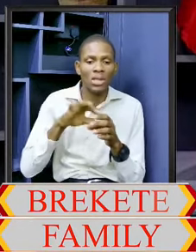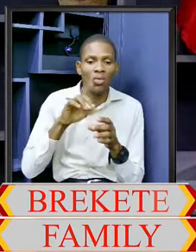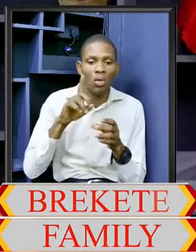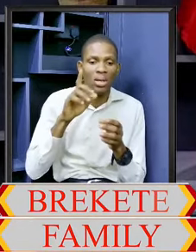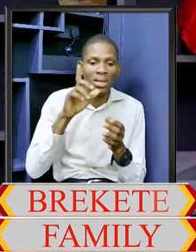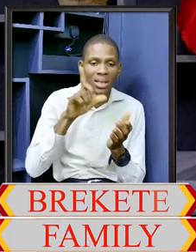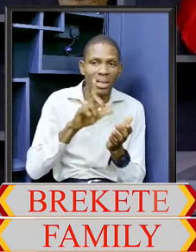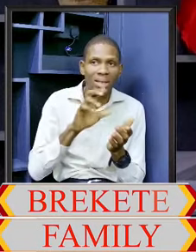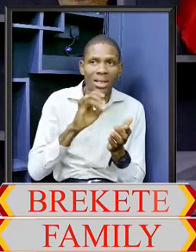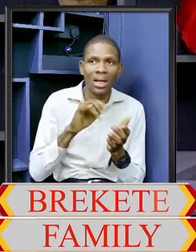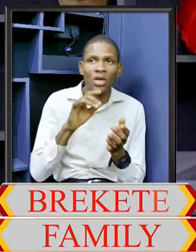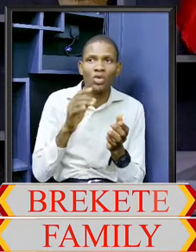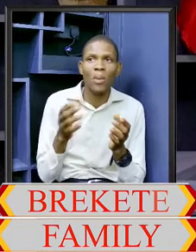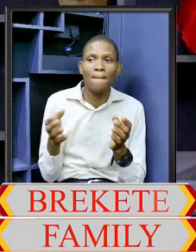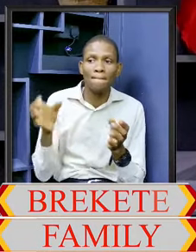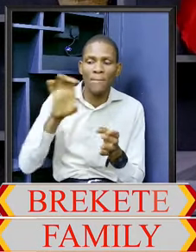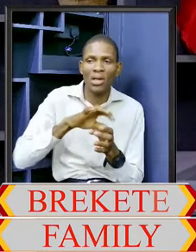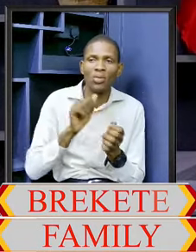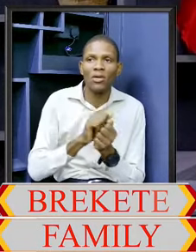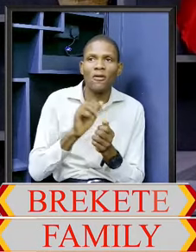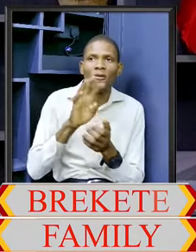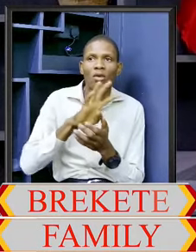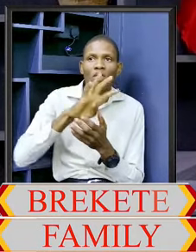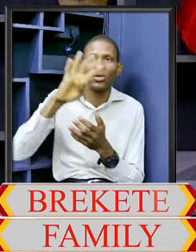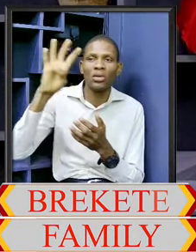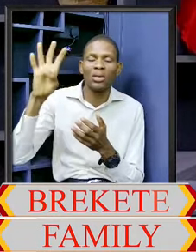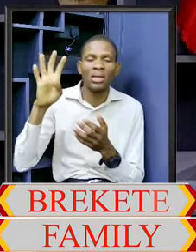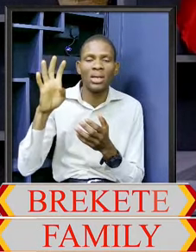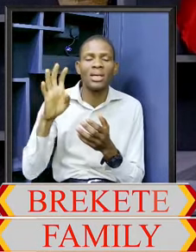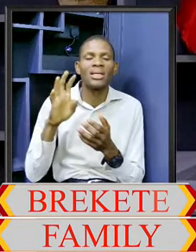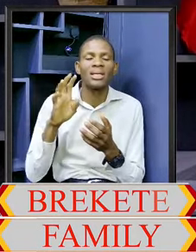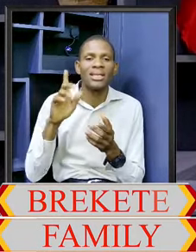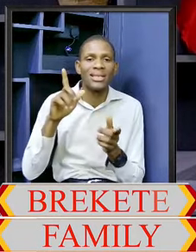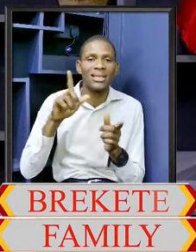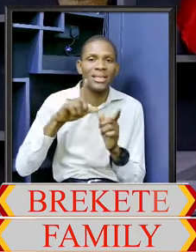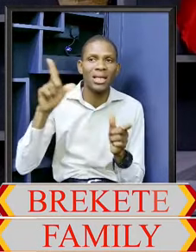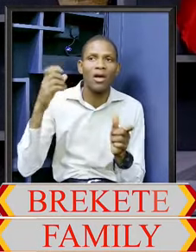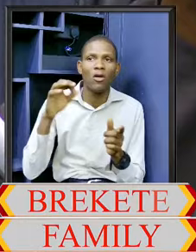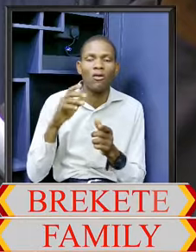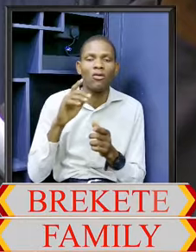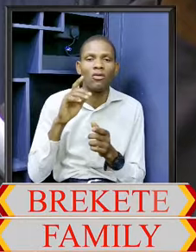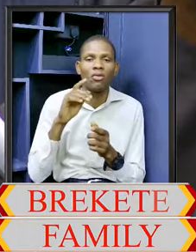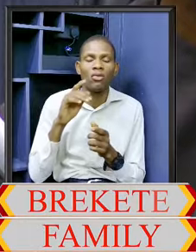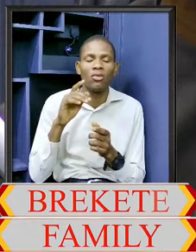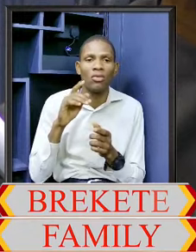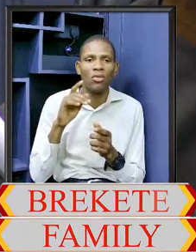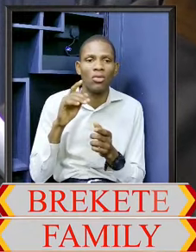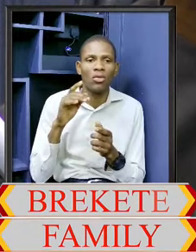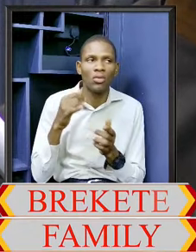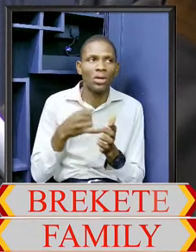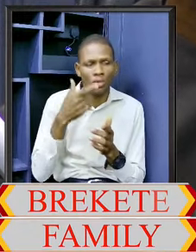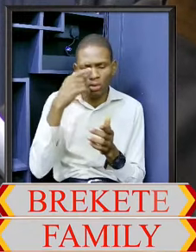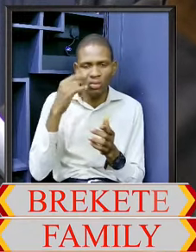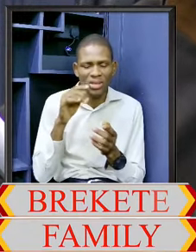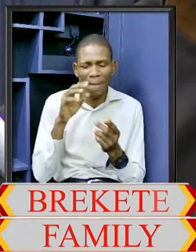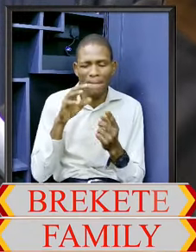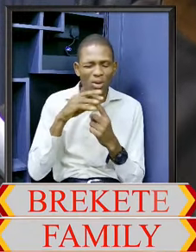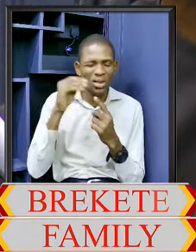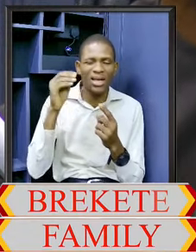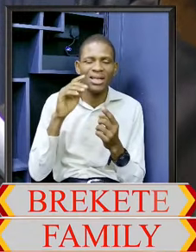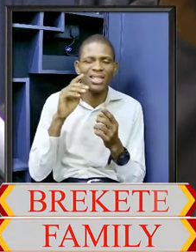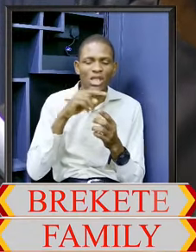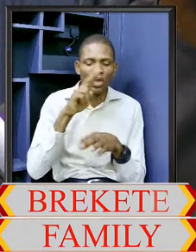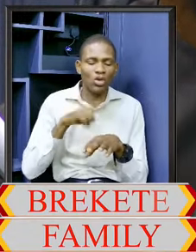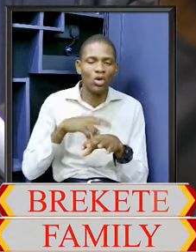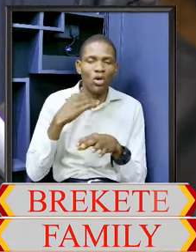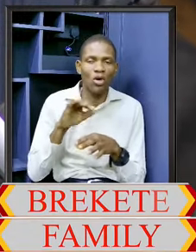of water, you mix it with 400 liters of water. Yes. So that I no go too much. Because of the peculiar nature of tomatoes. Okay. And